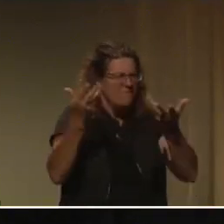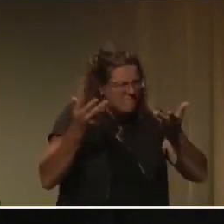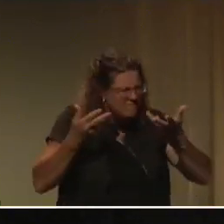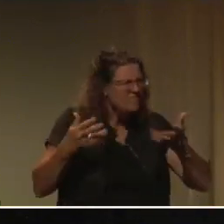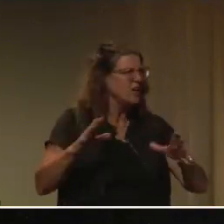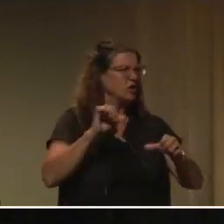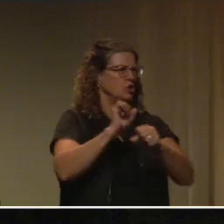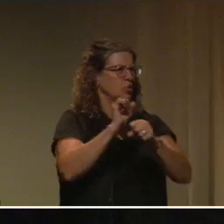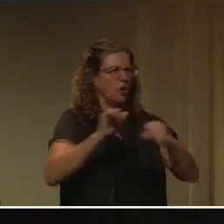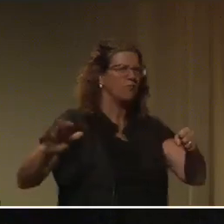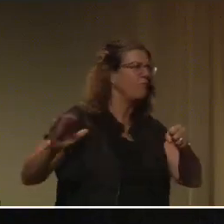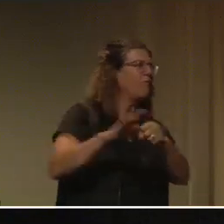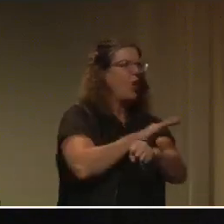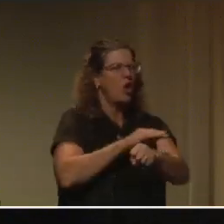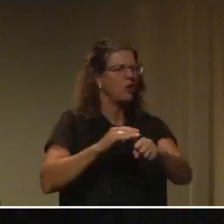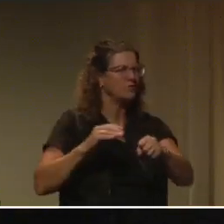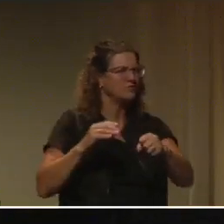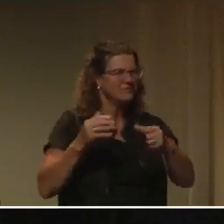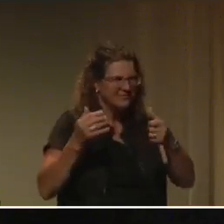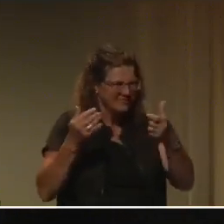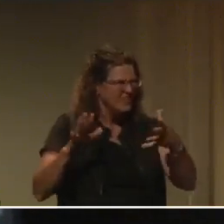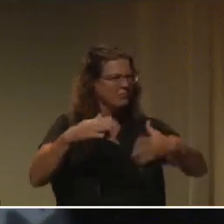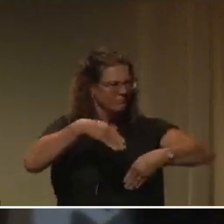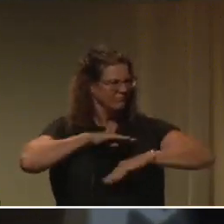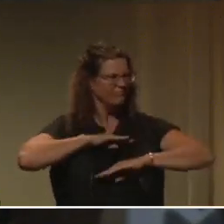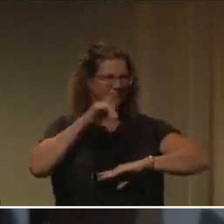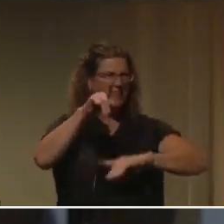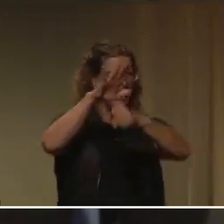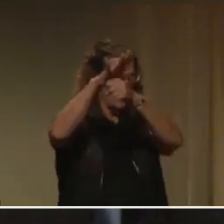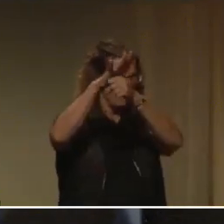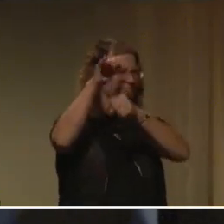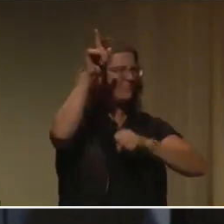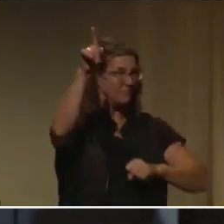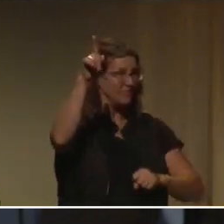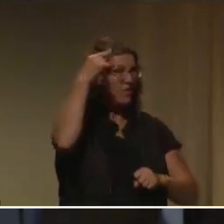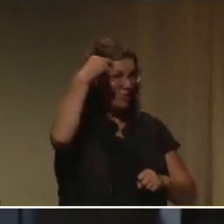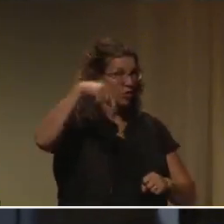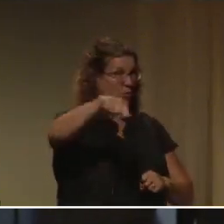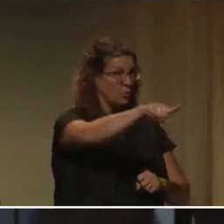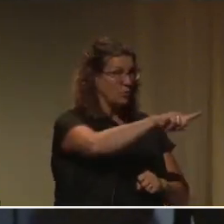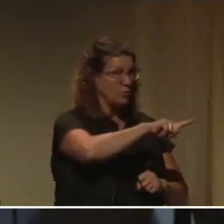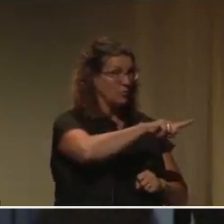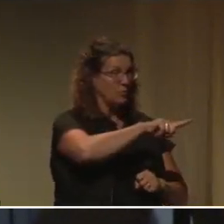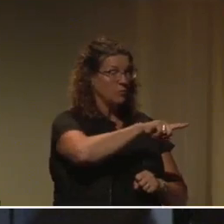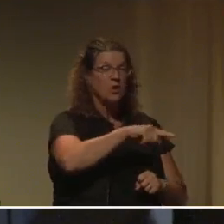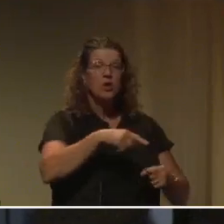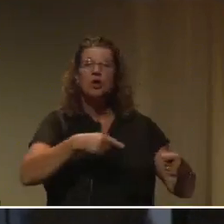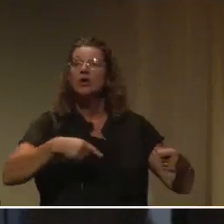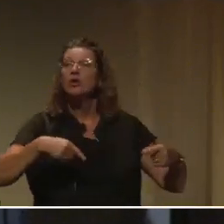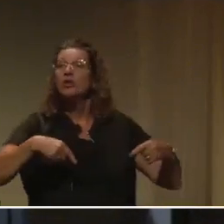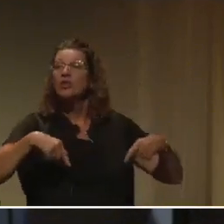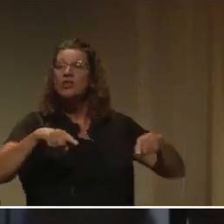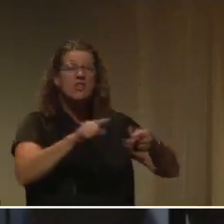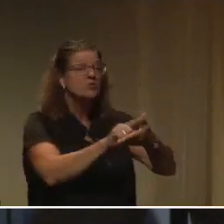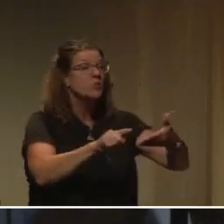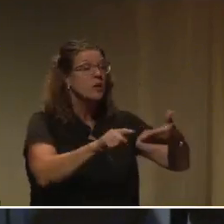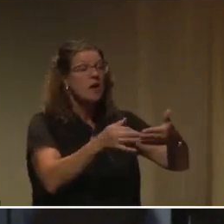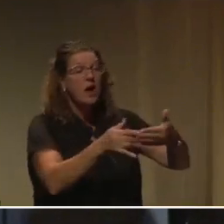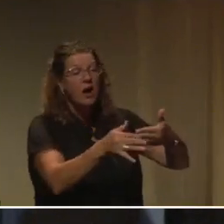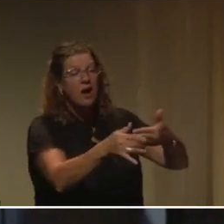resurrection. And it's that Savior who says to you as you go into your week, wherever that's going to take